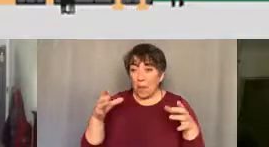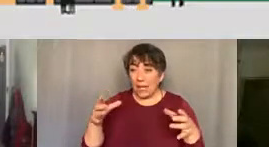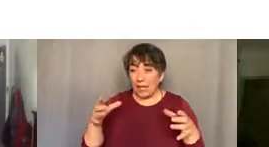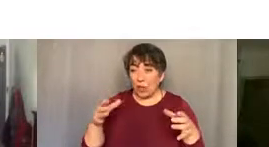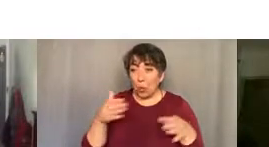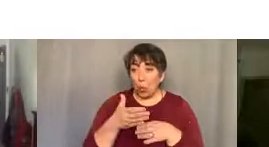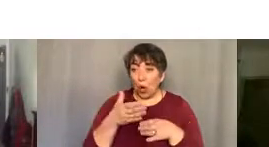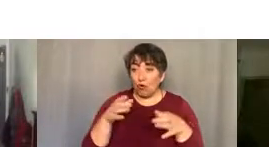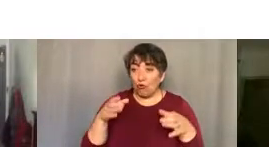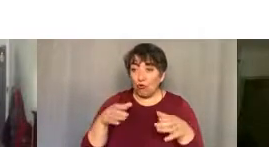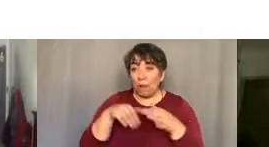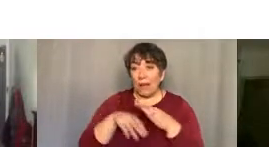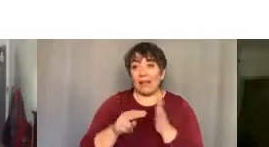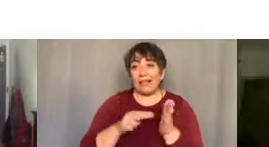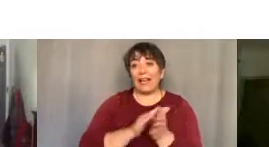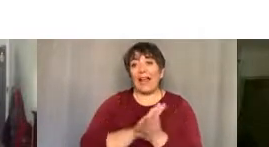Mark?